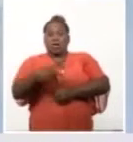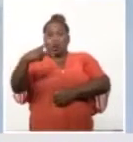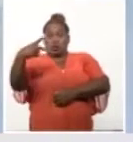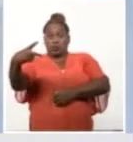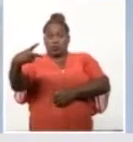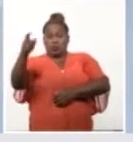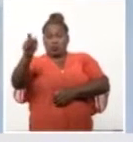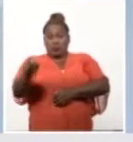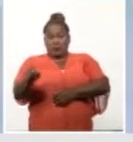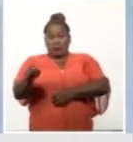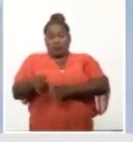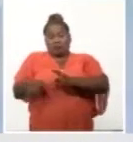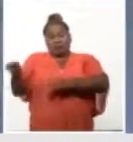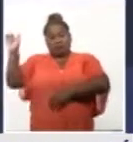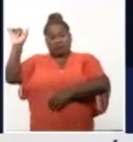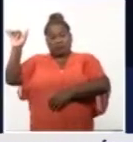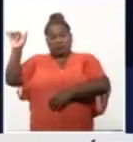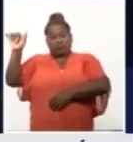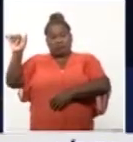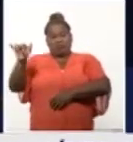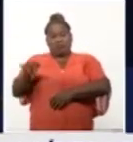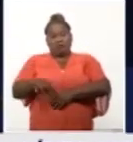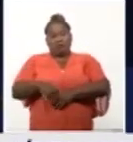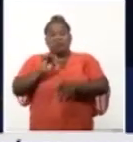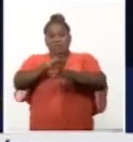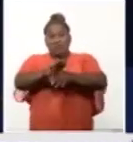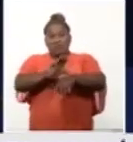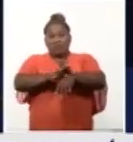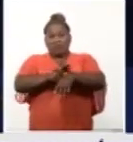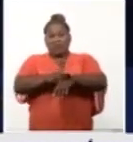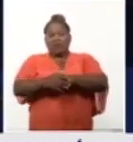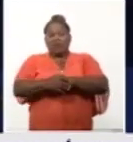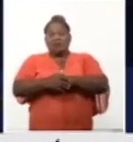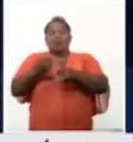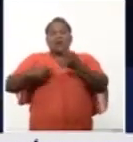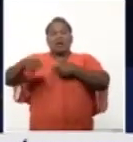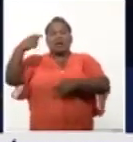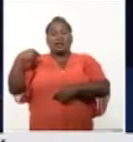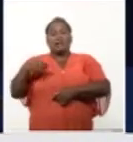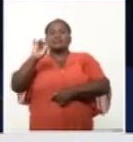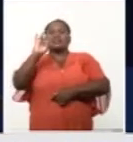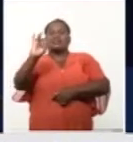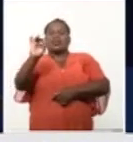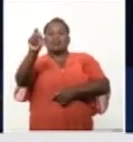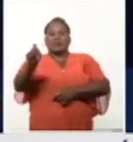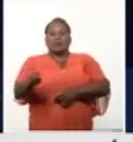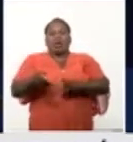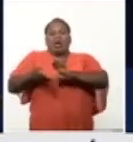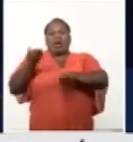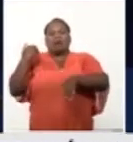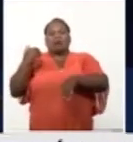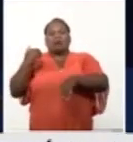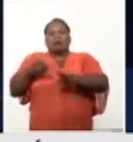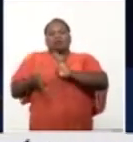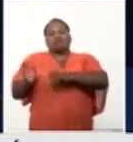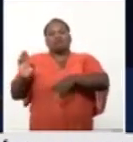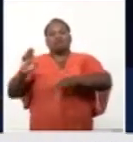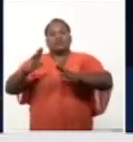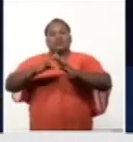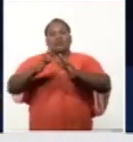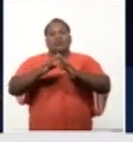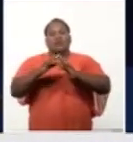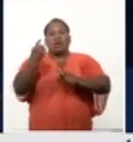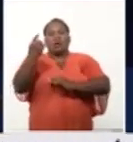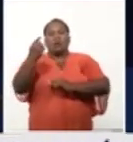3.79%. We have the 2 evacuees that we always mention, and yesterday there were 7